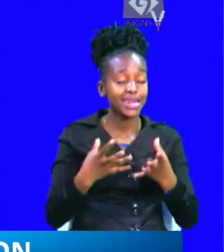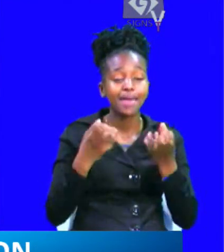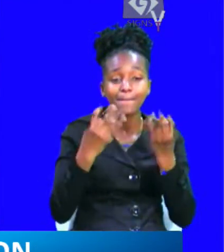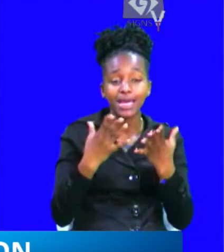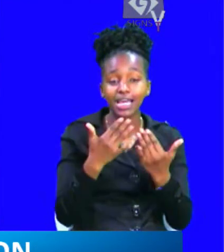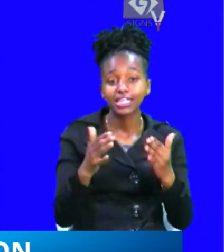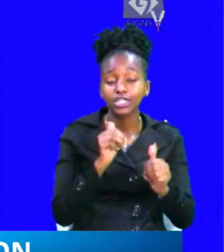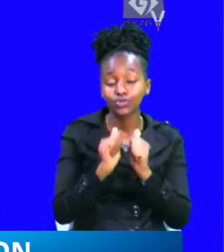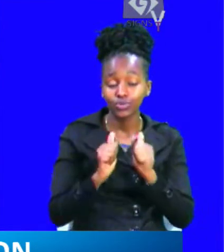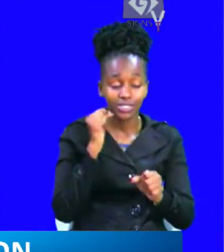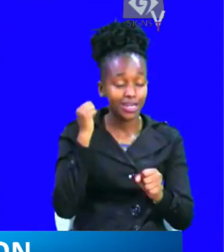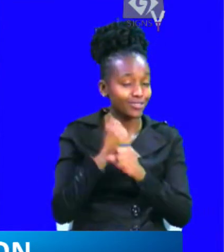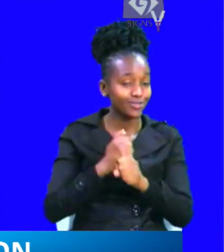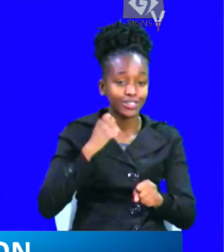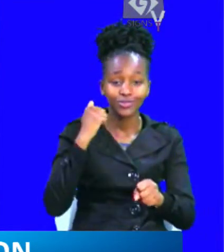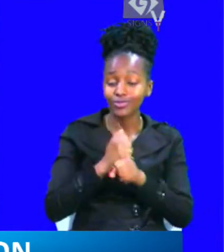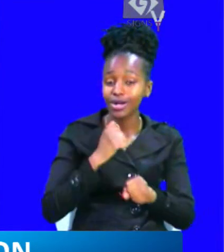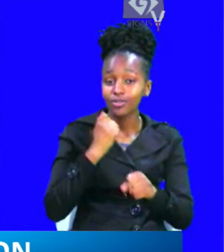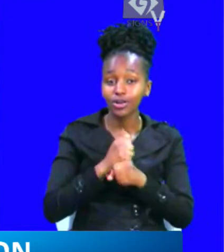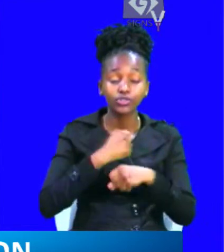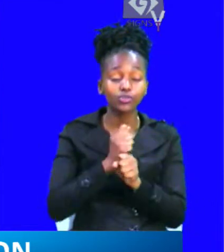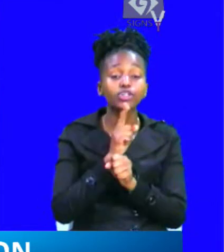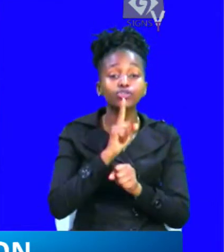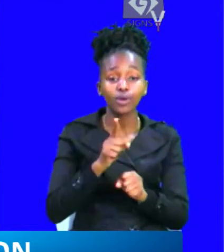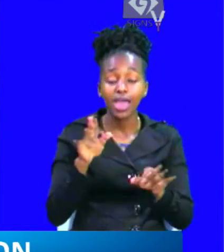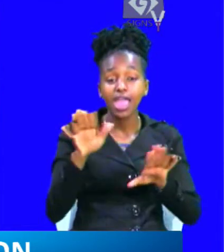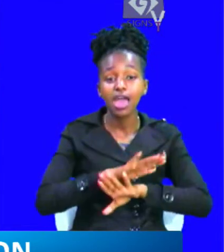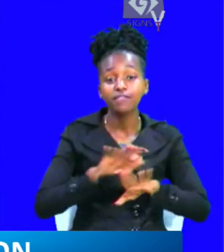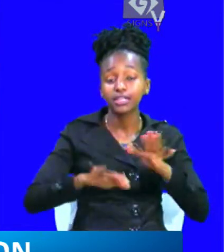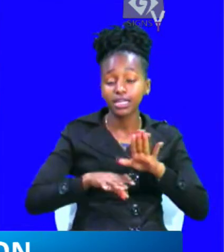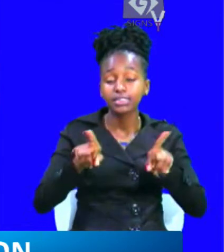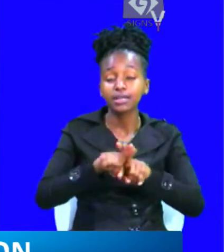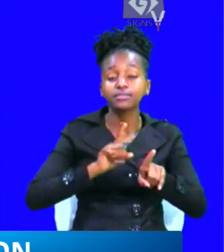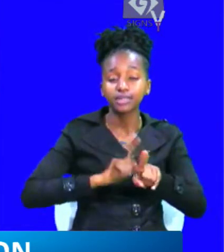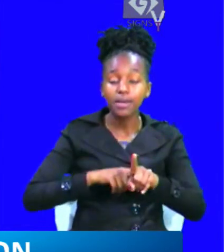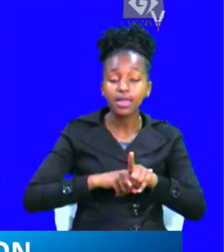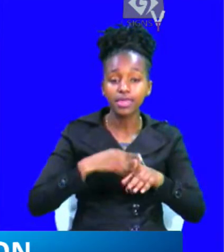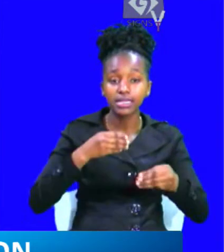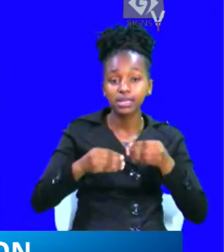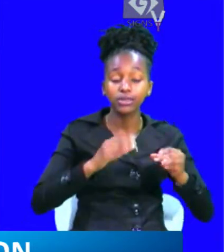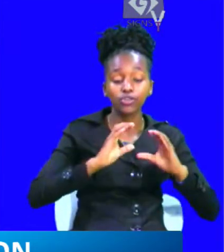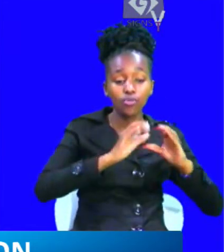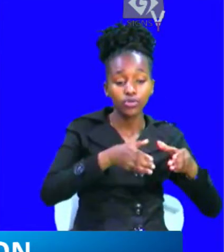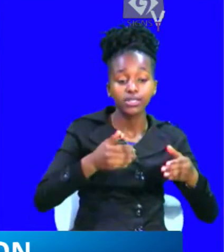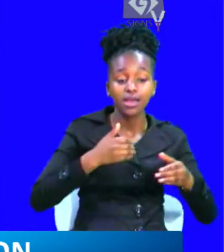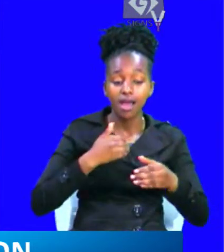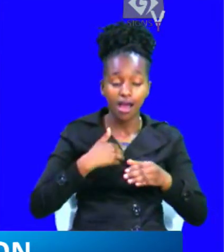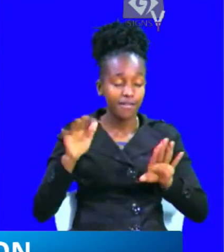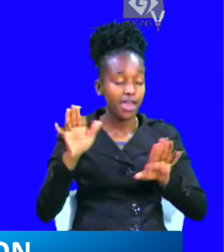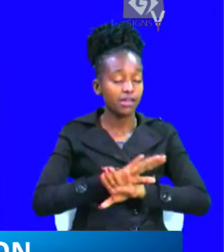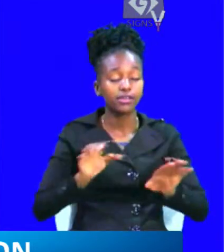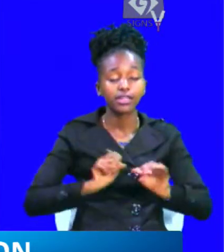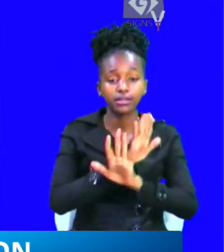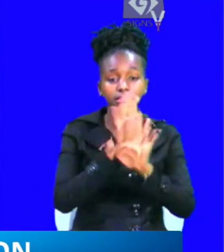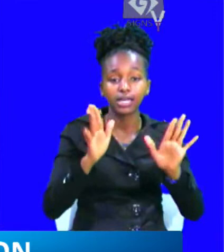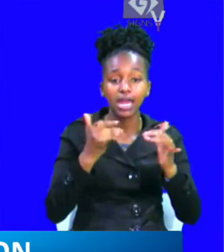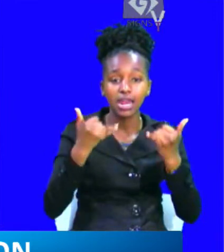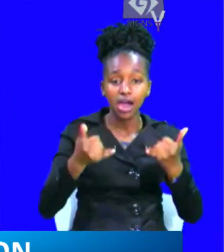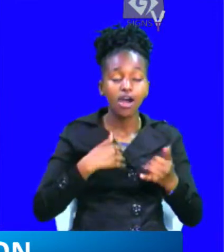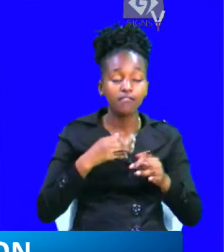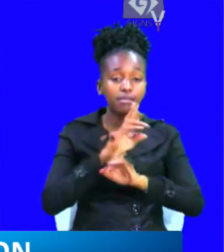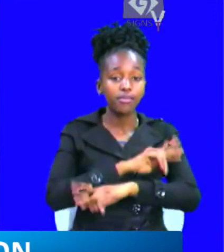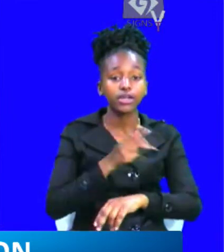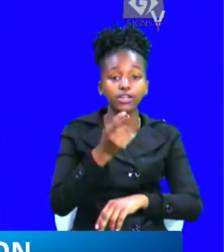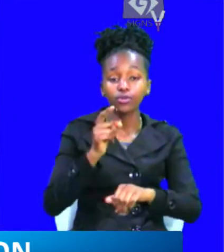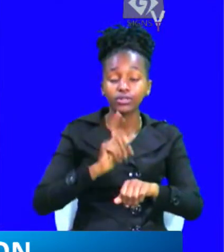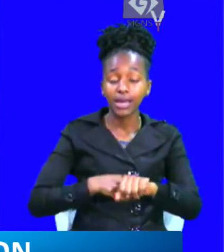that they leave a footing in the disability community. But we're going to go for another break. When we come back, we're going to be